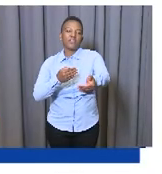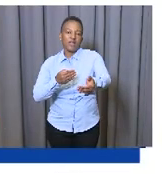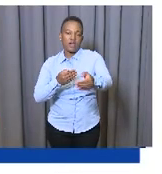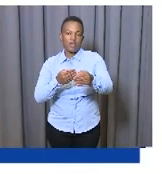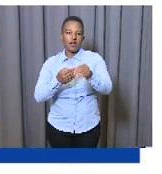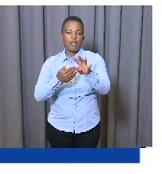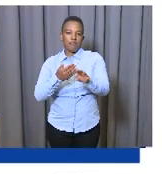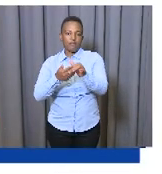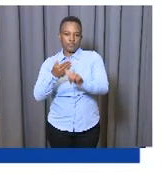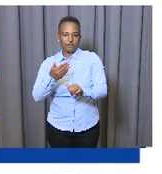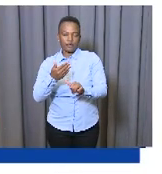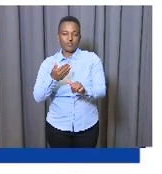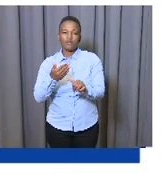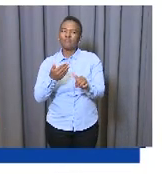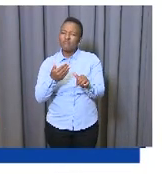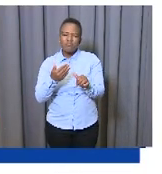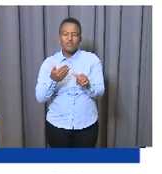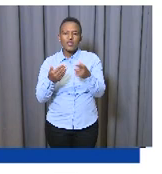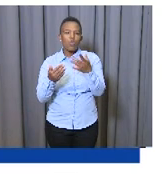essential storyline that's emerging from here?